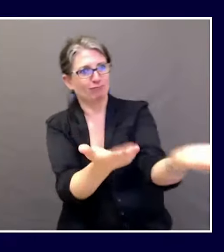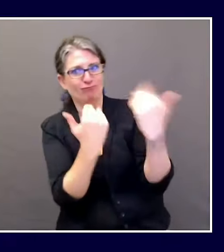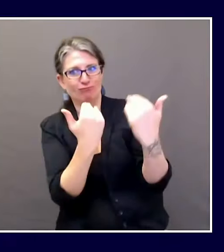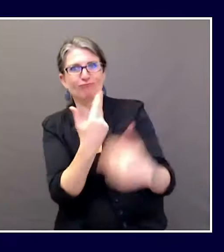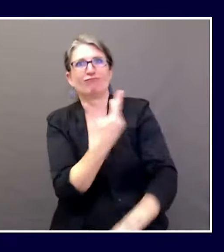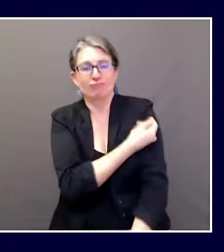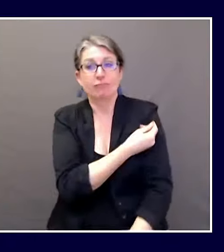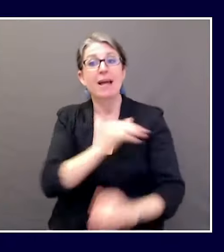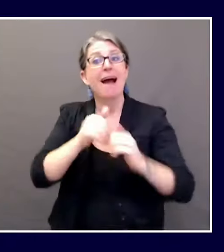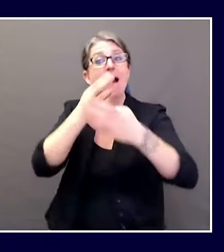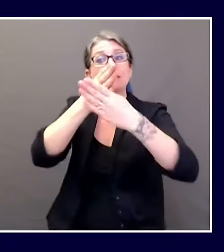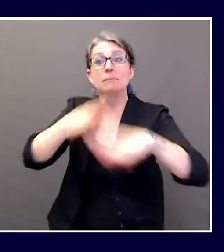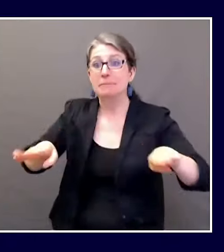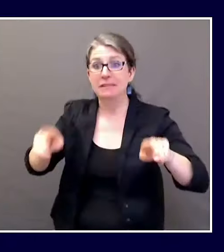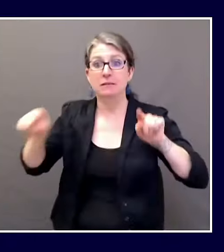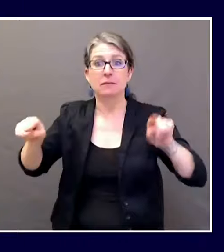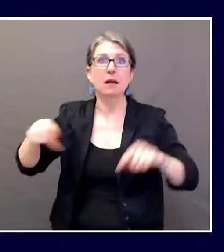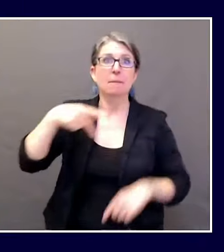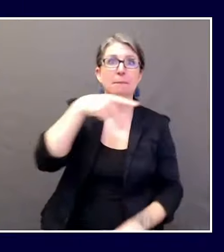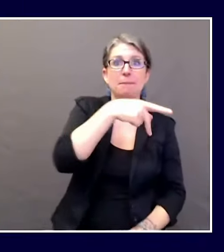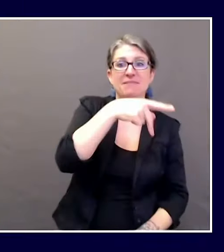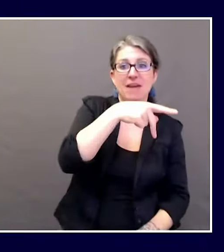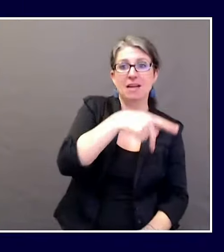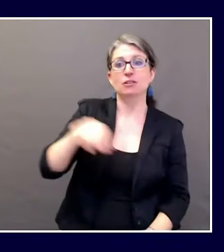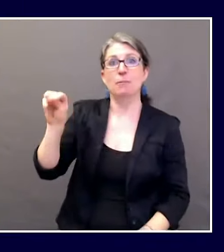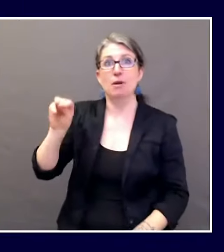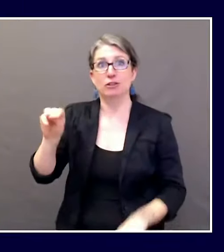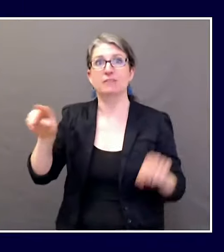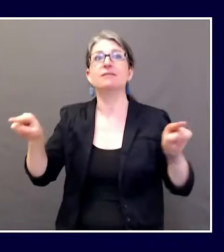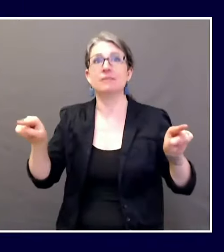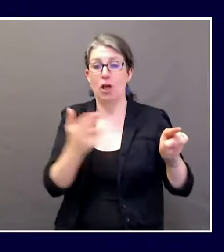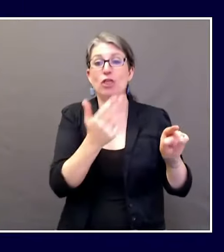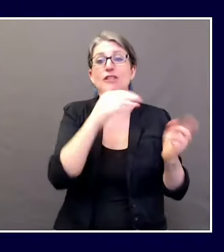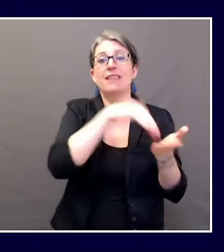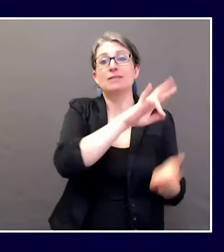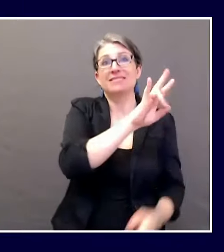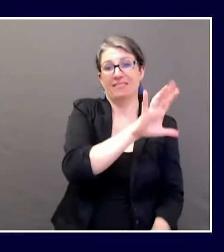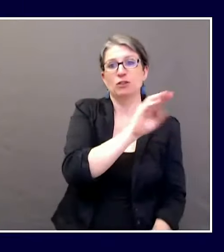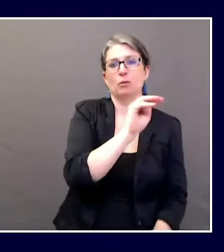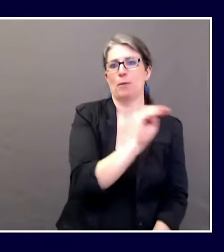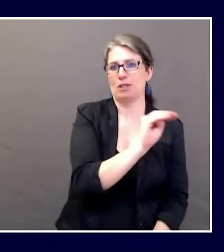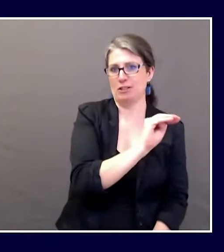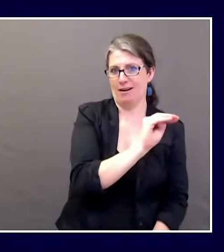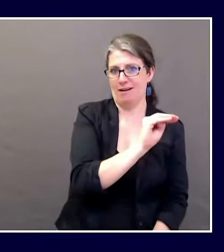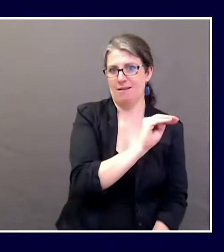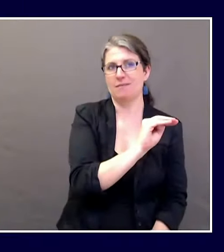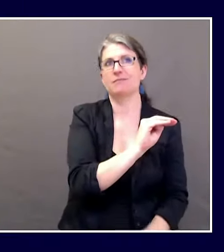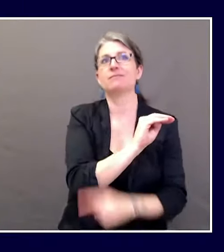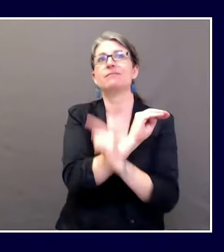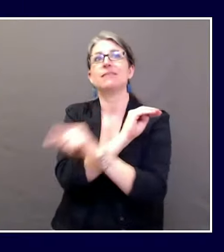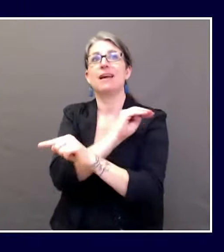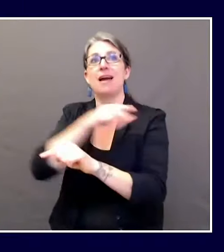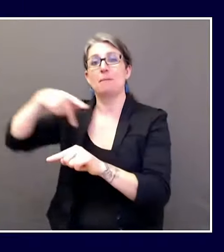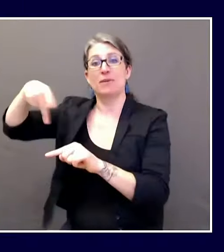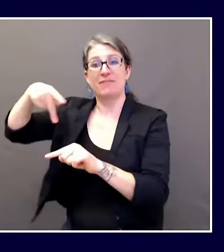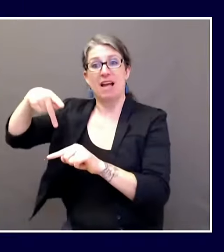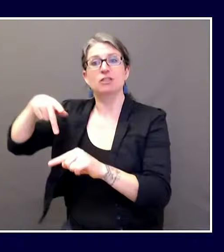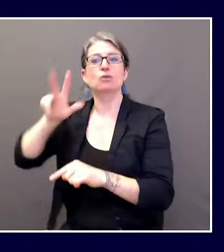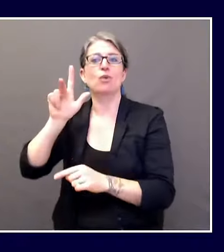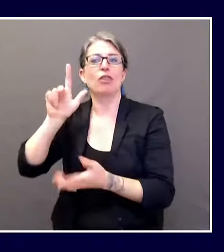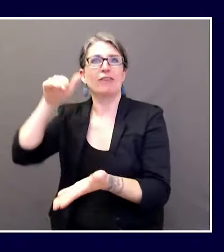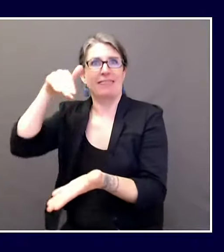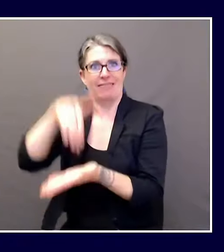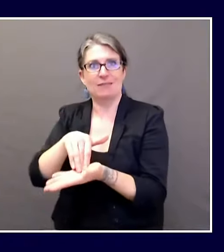13,700 doses of Moderna vaccine and 23,400 doses of Pfizer vaccine, as well